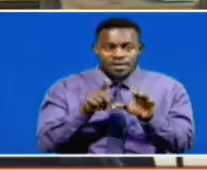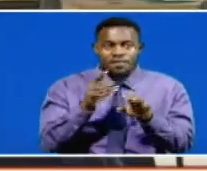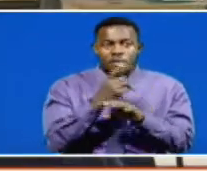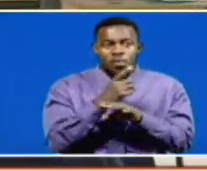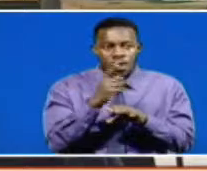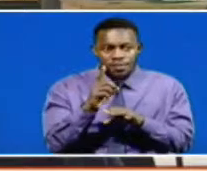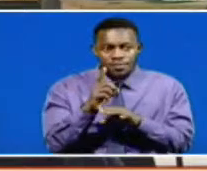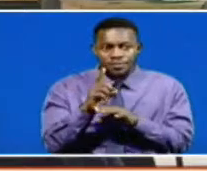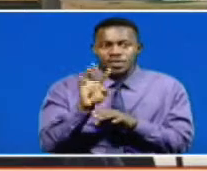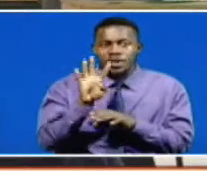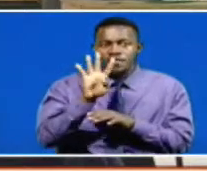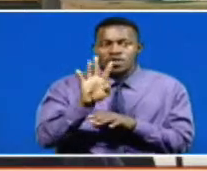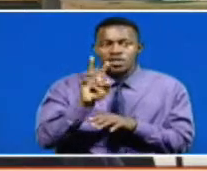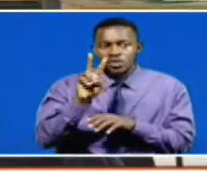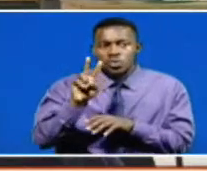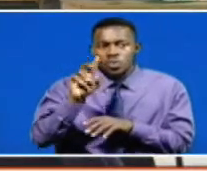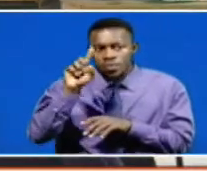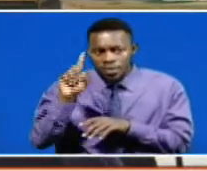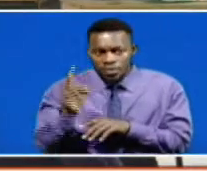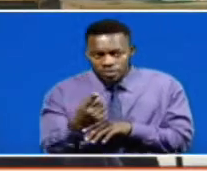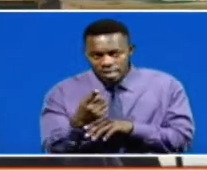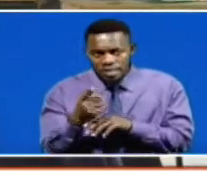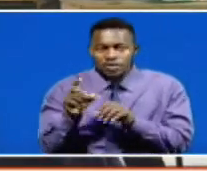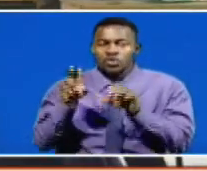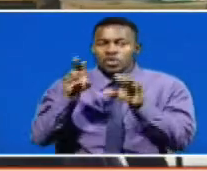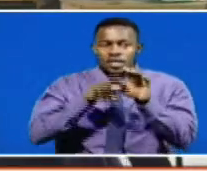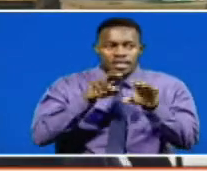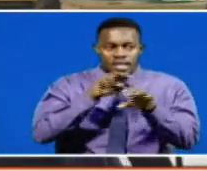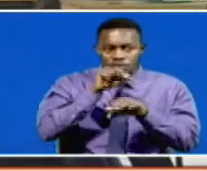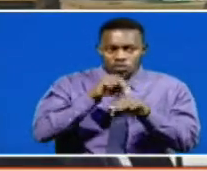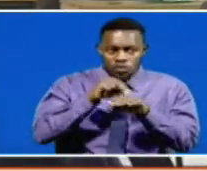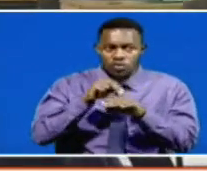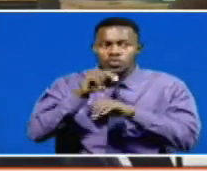42,927 candidates have been placed in national schools,